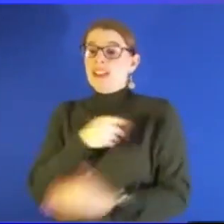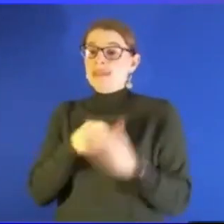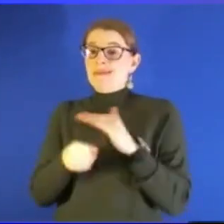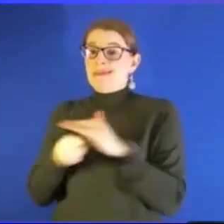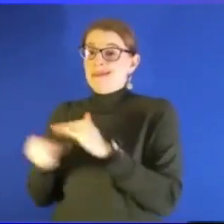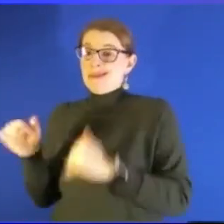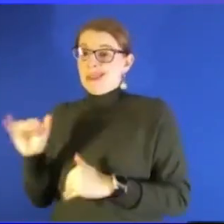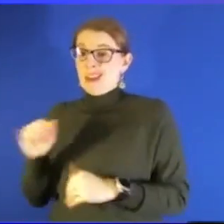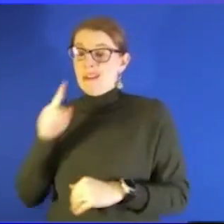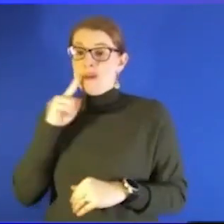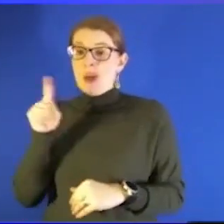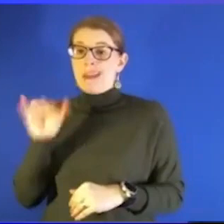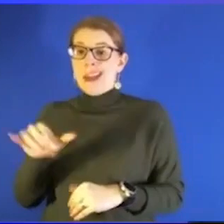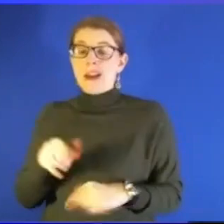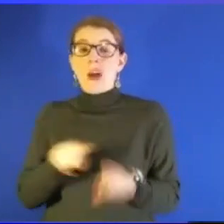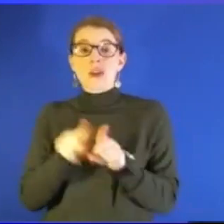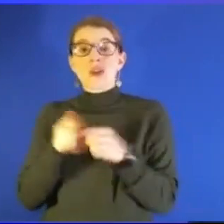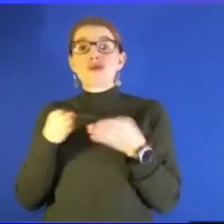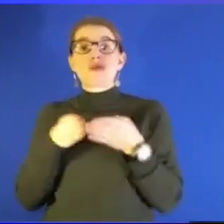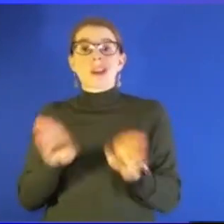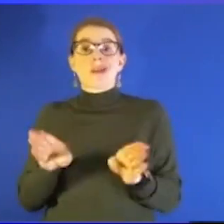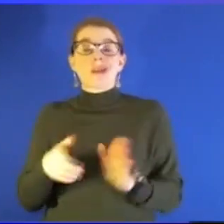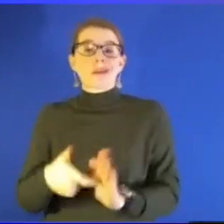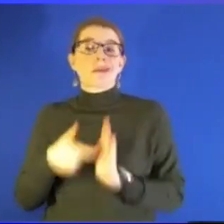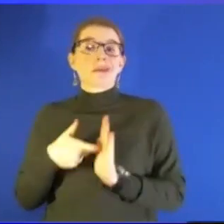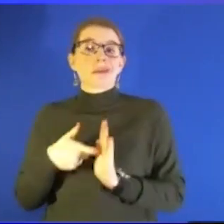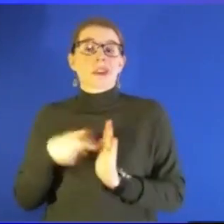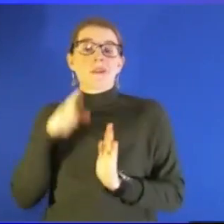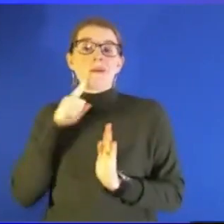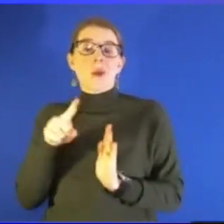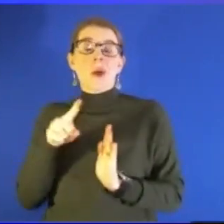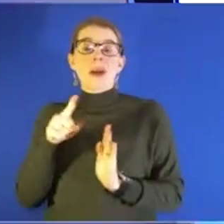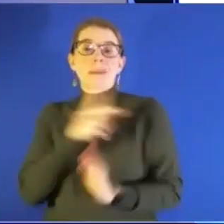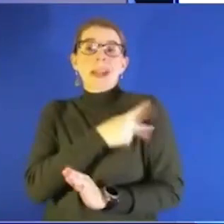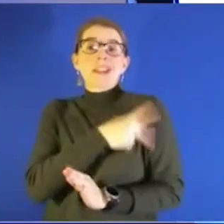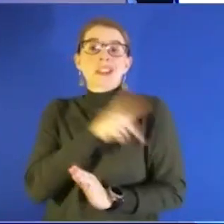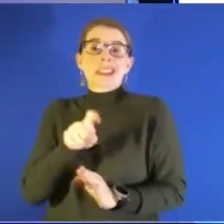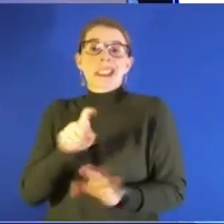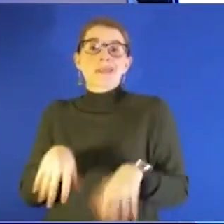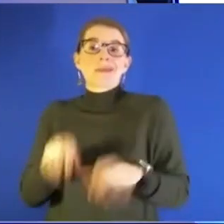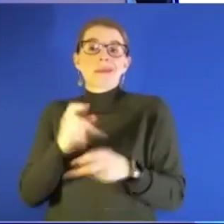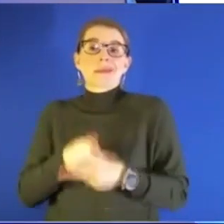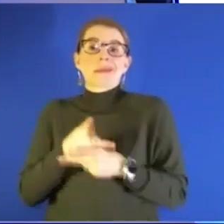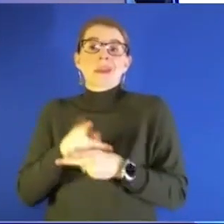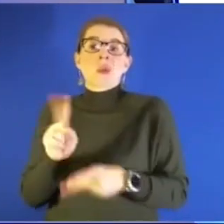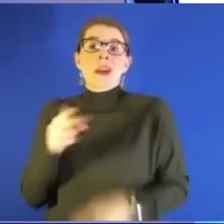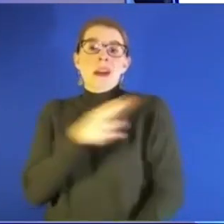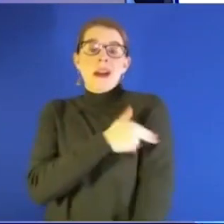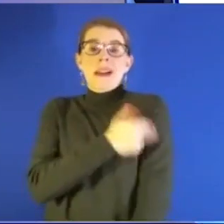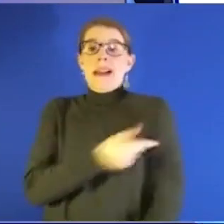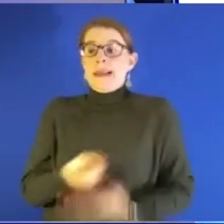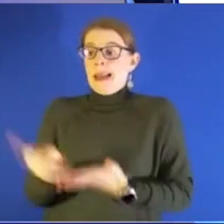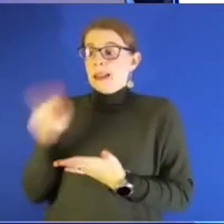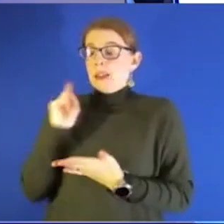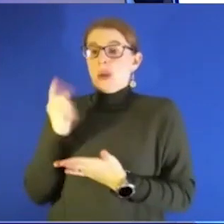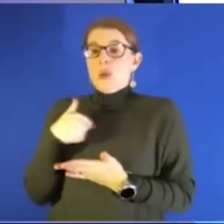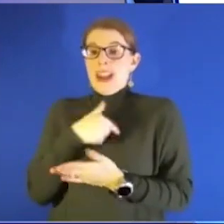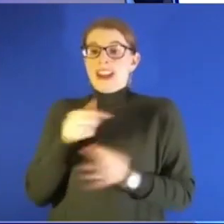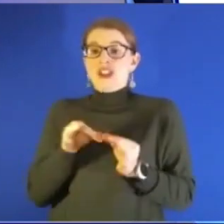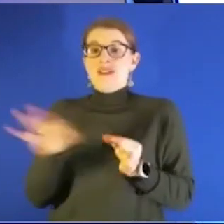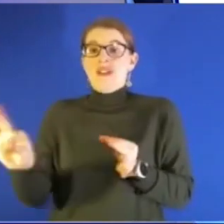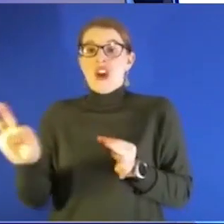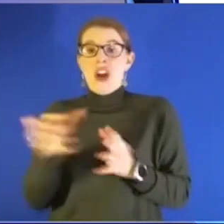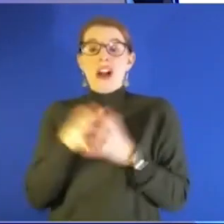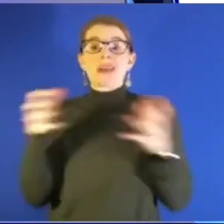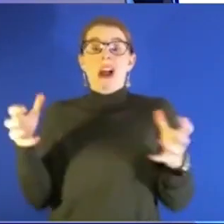general demand of patients that need care in a hospital. It was interesting. Last week we had the conversation. We've had to defer a lot of procedures, a lot